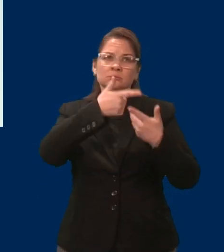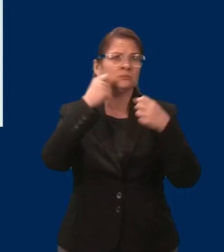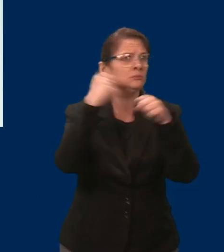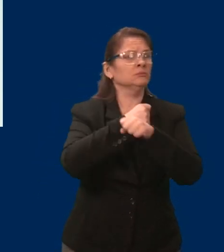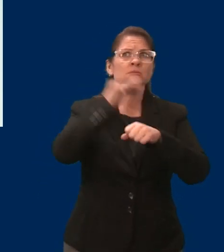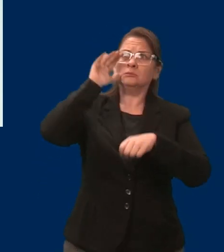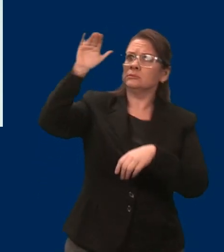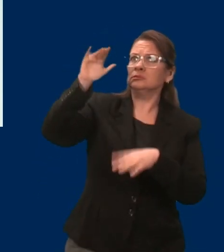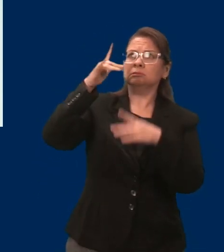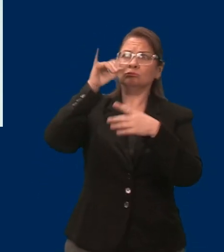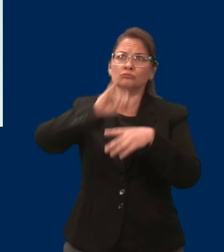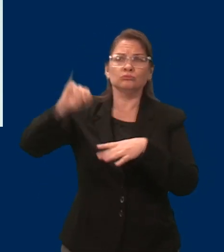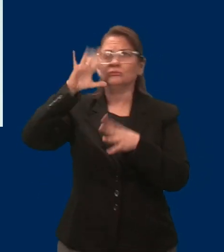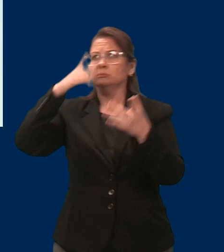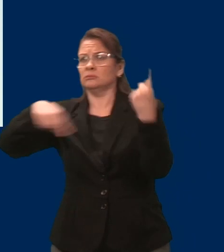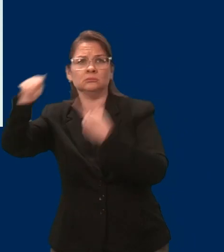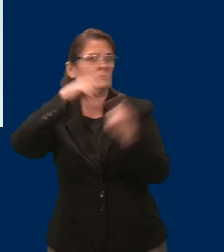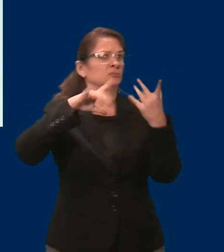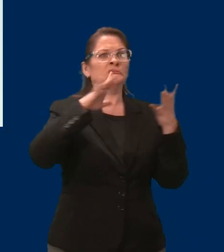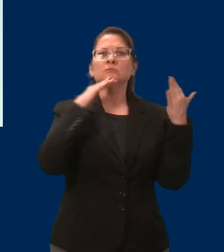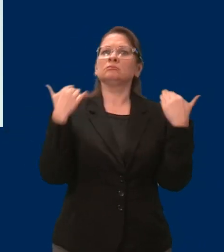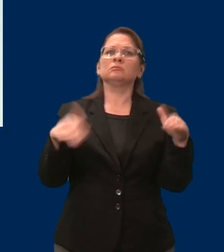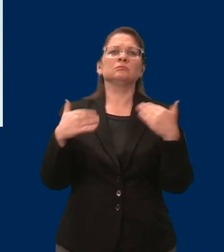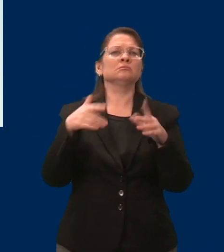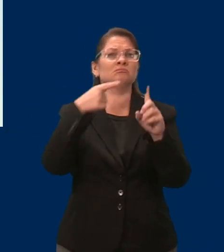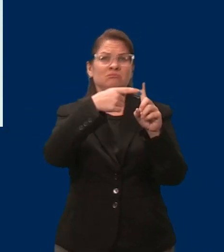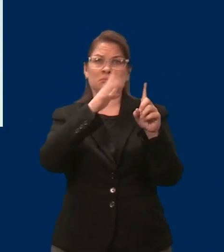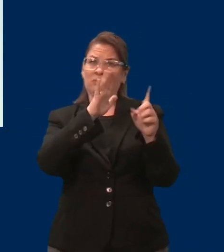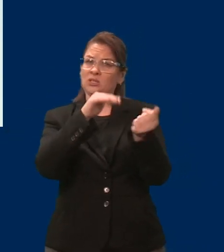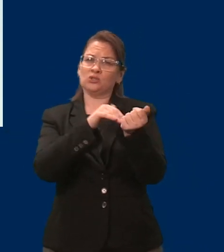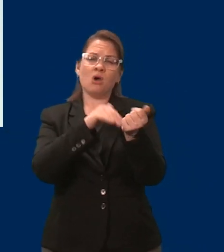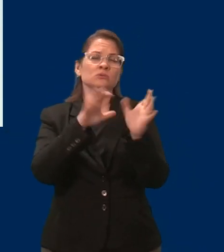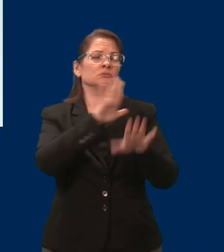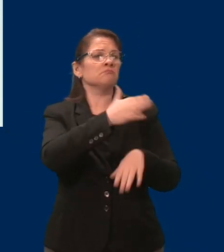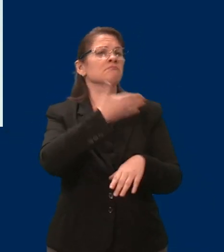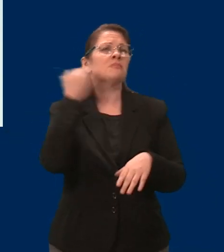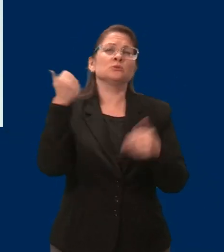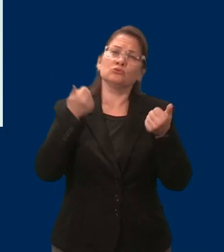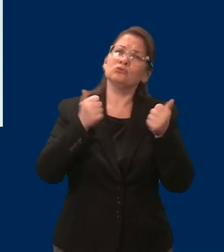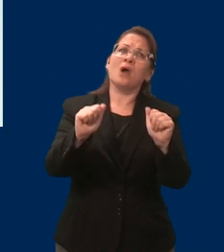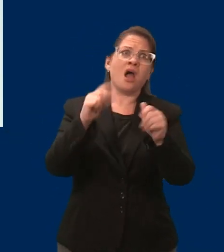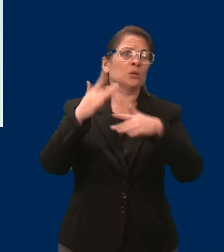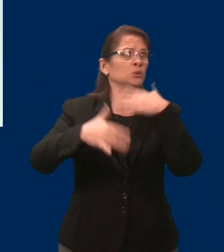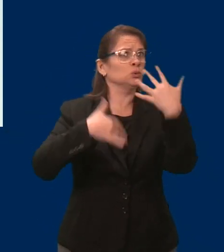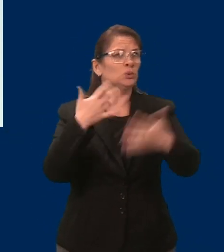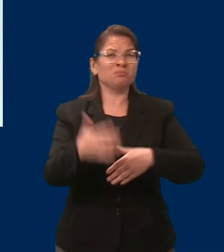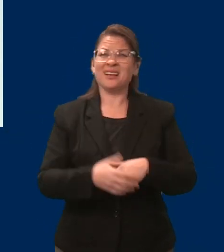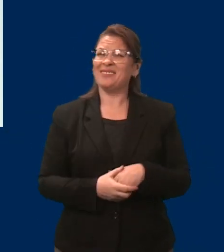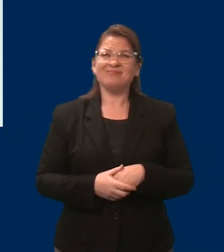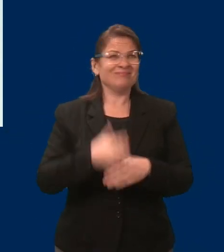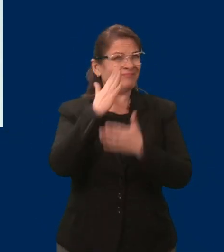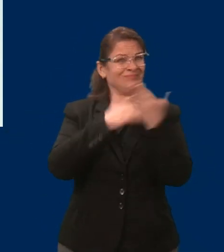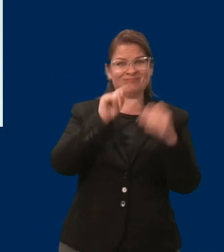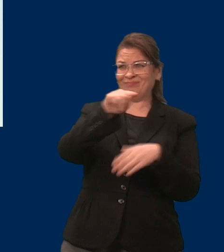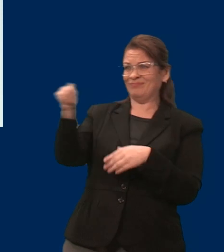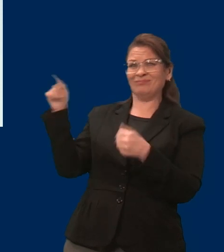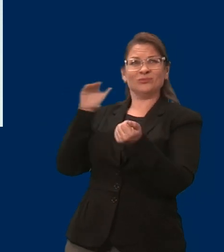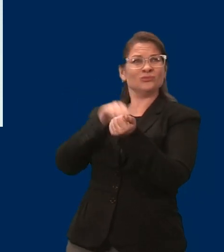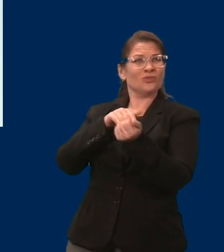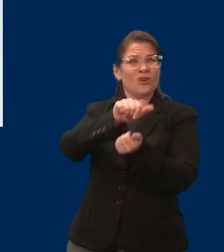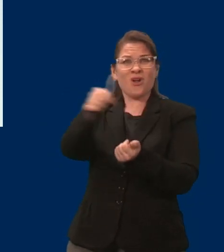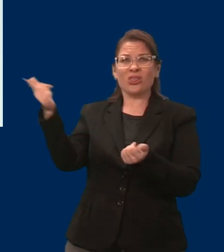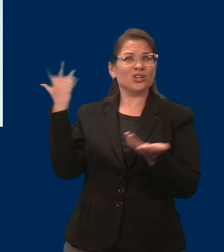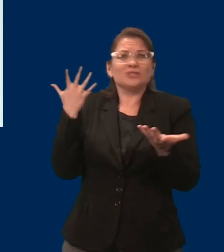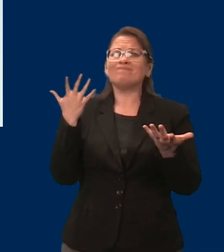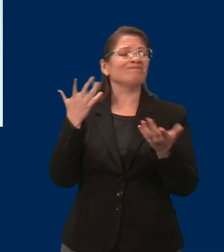that. And she did it as quickly as she could, and she was there for us. But there are some pediatricians out there that don't see it that way too. And I think when